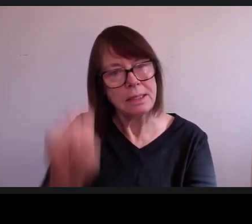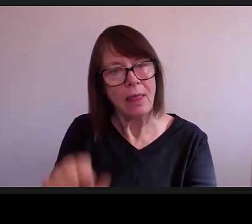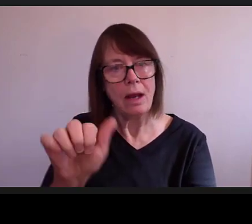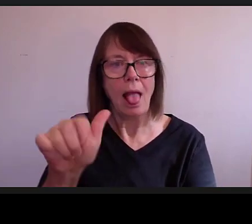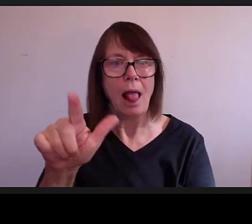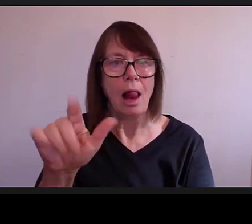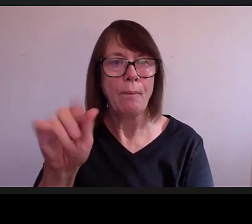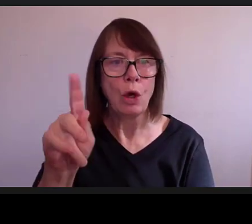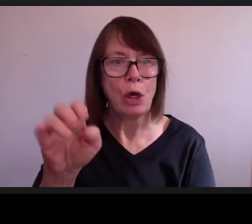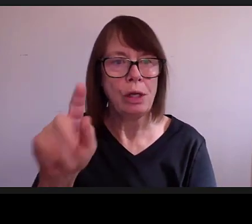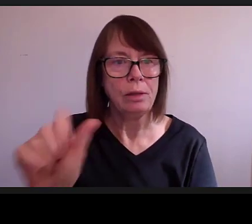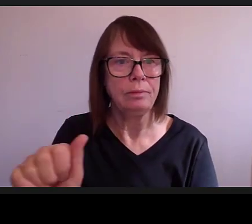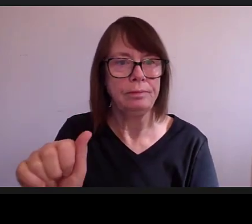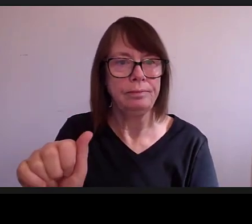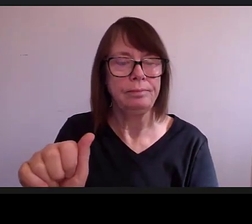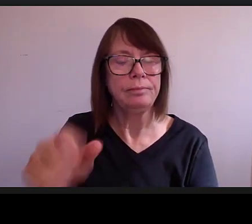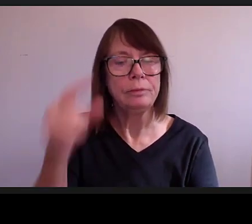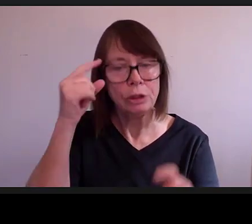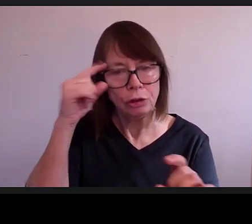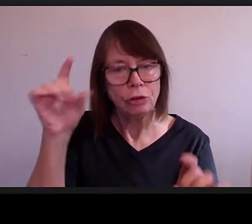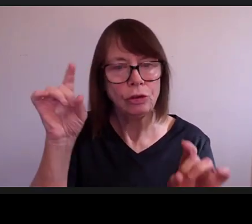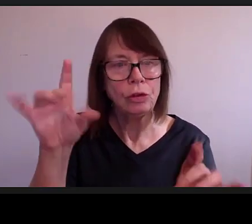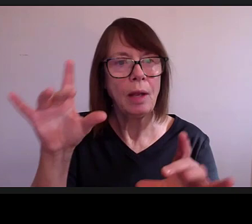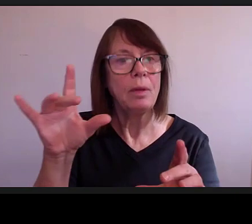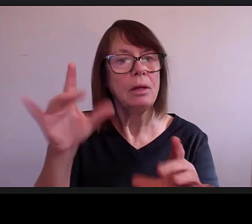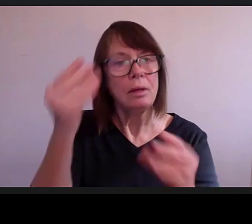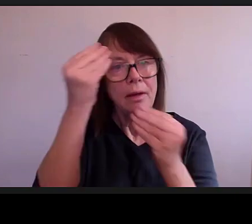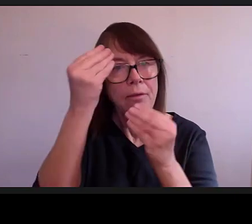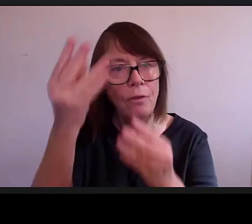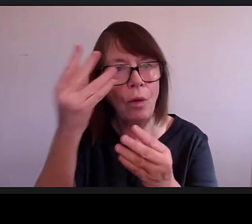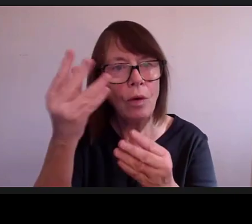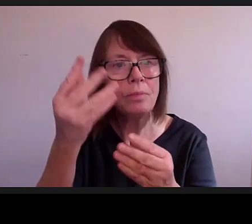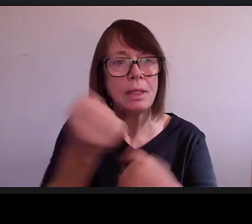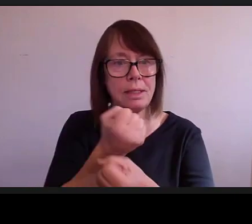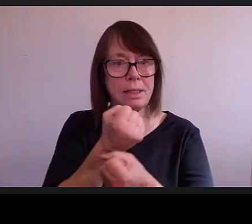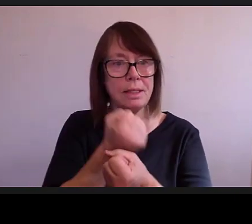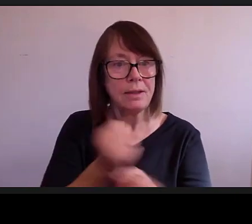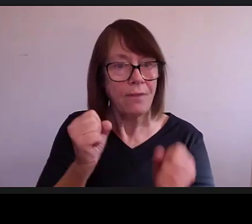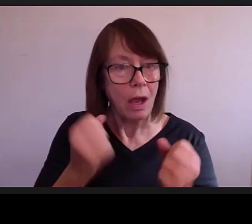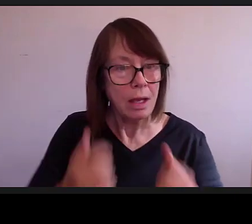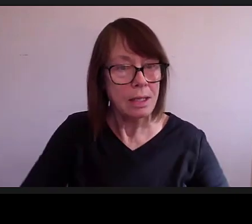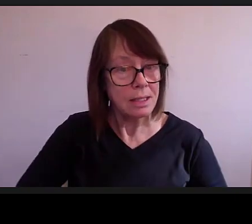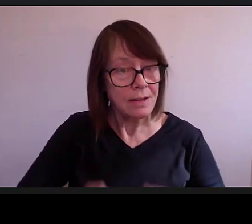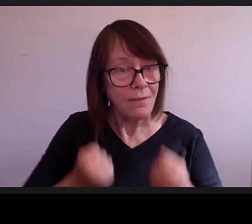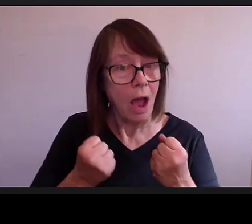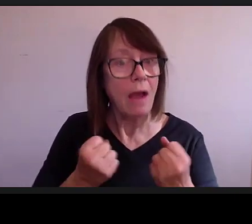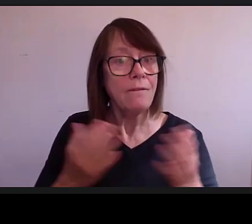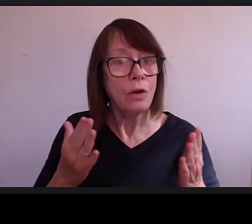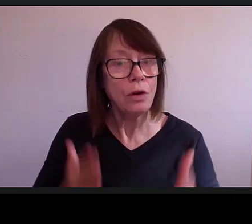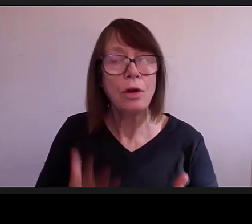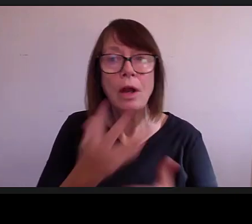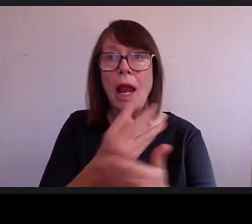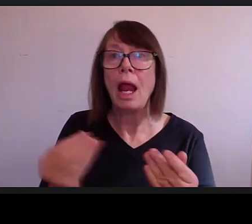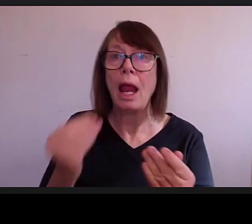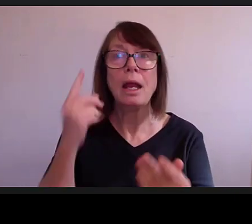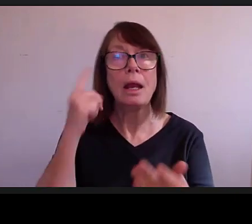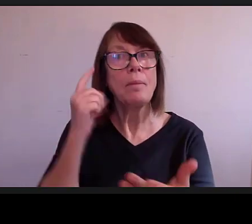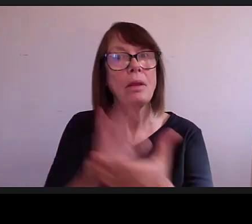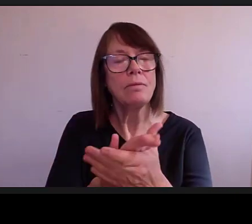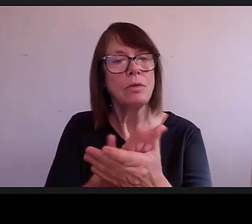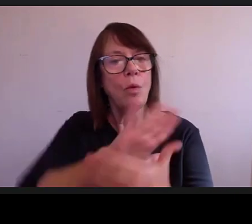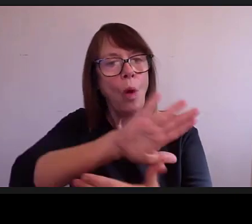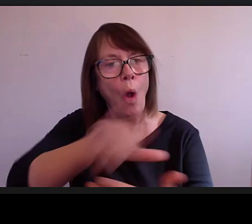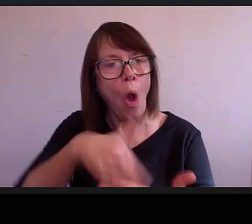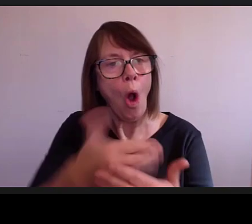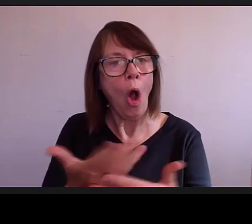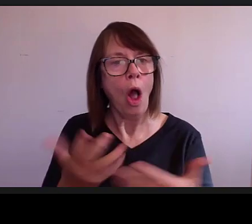is trauma-informed, a survivor, and a believer that everything related to health and wellness is interconnected.